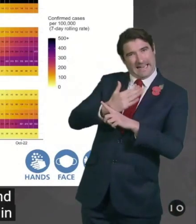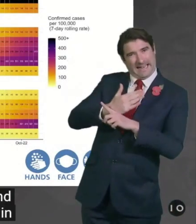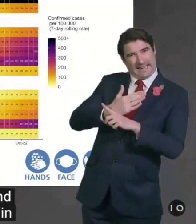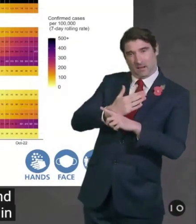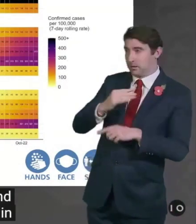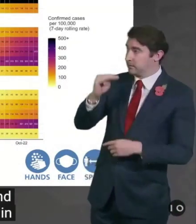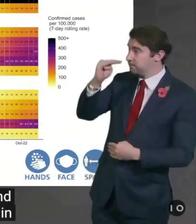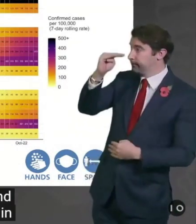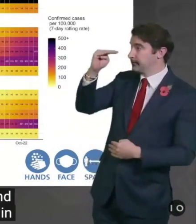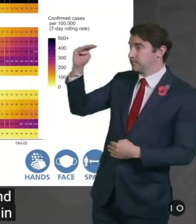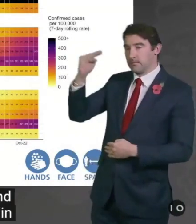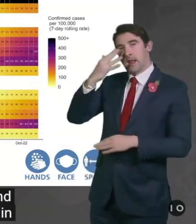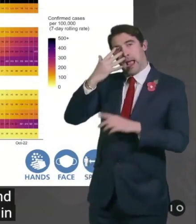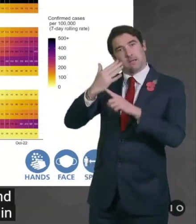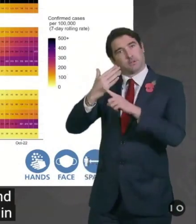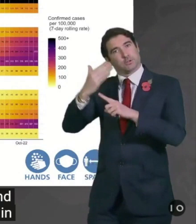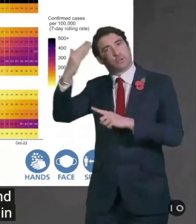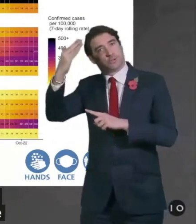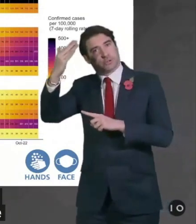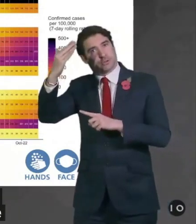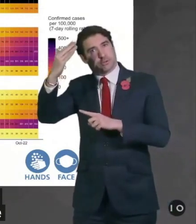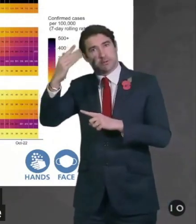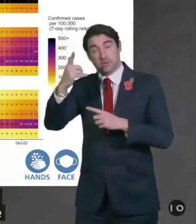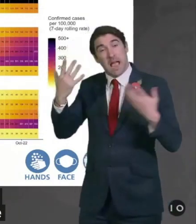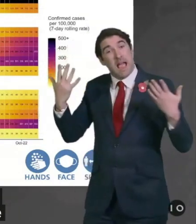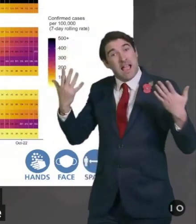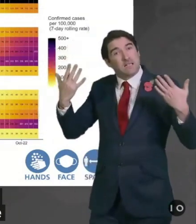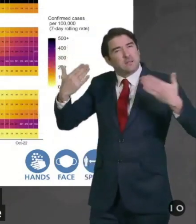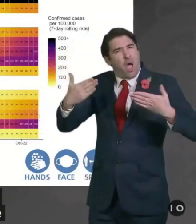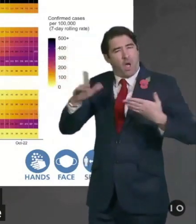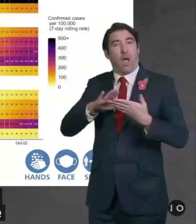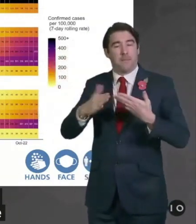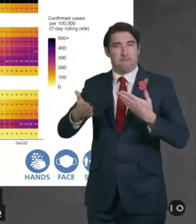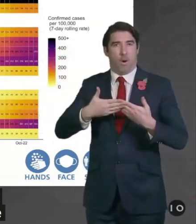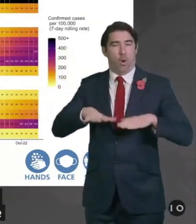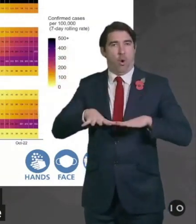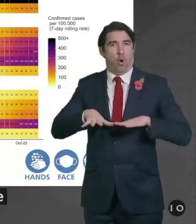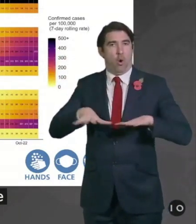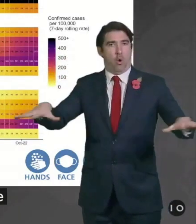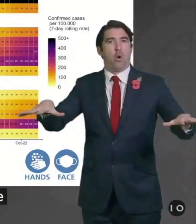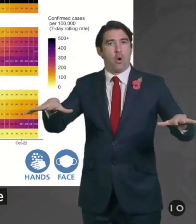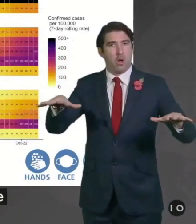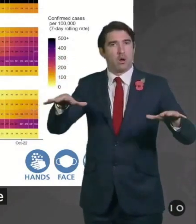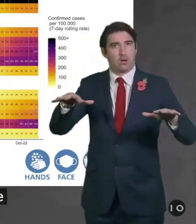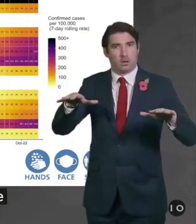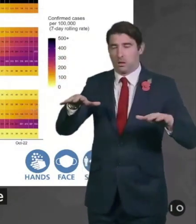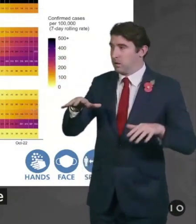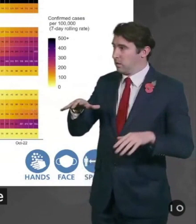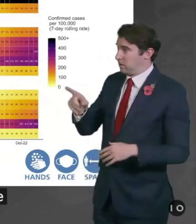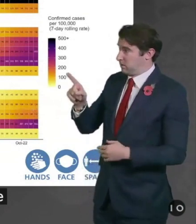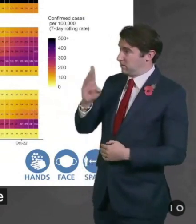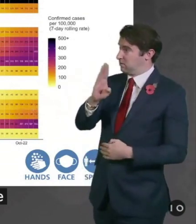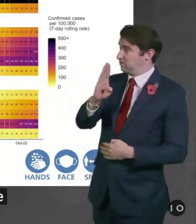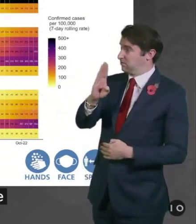it gets darker, meaning there's more cases all the way through the period we're looking at, and it steadily moves up